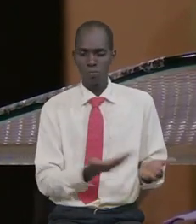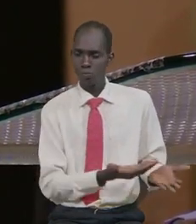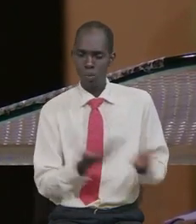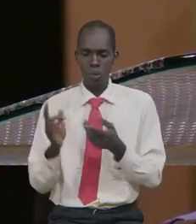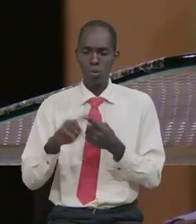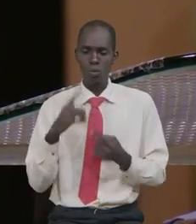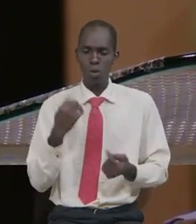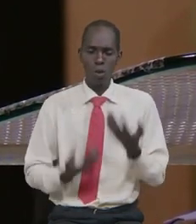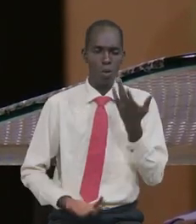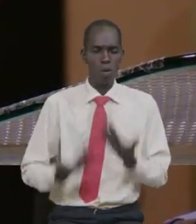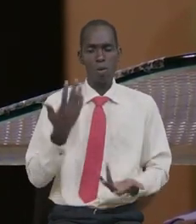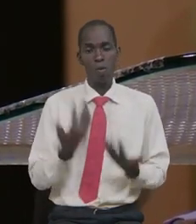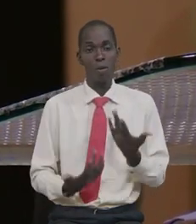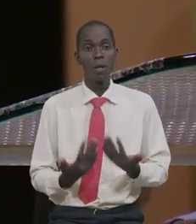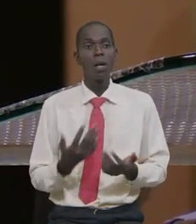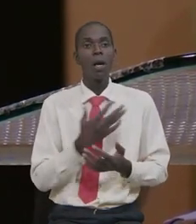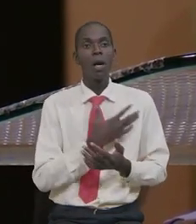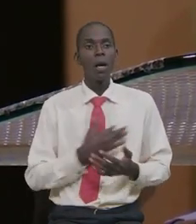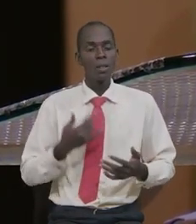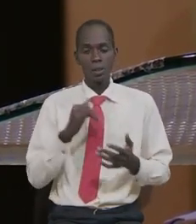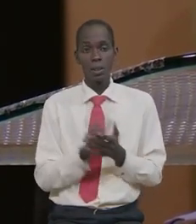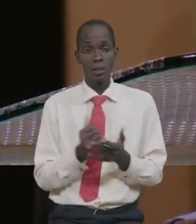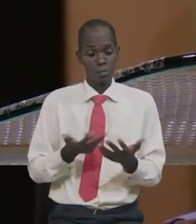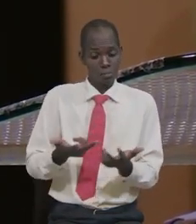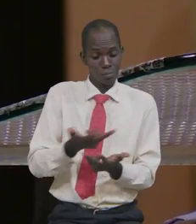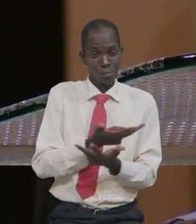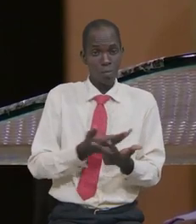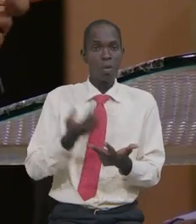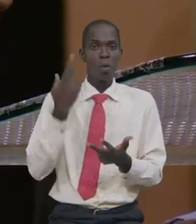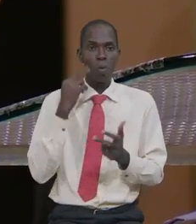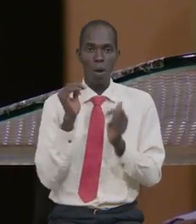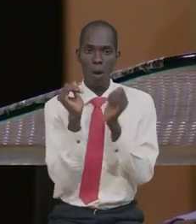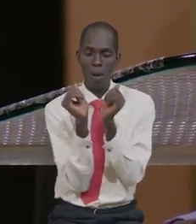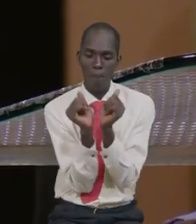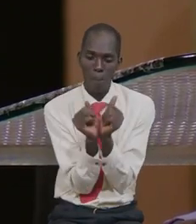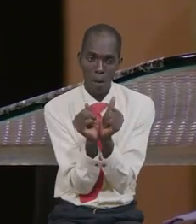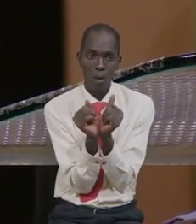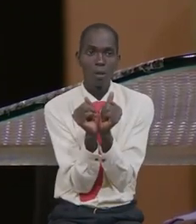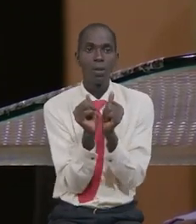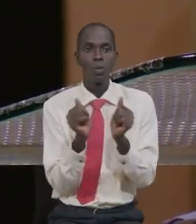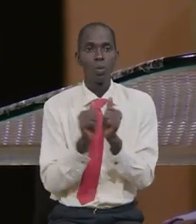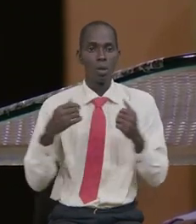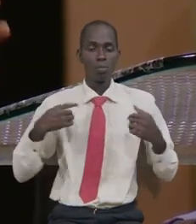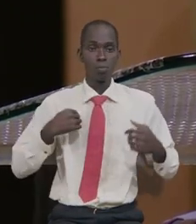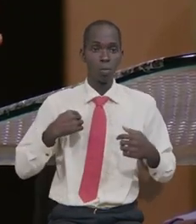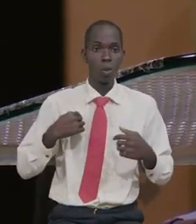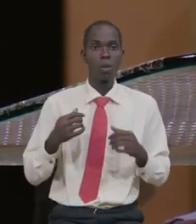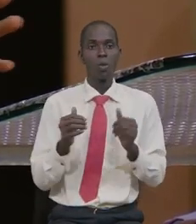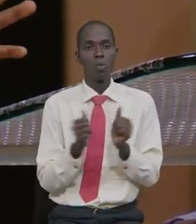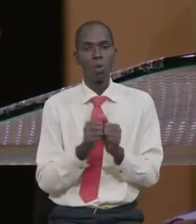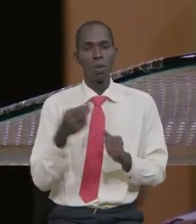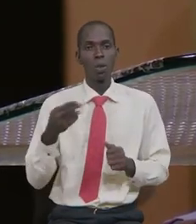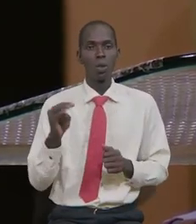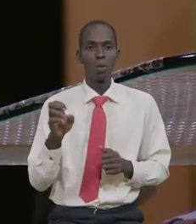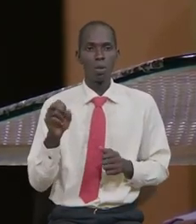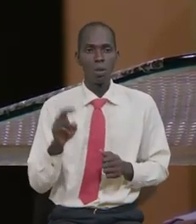men were bound in their coats, their hosen, and their hats, and their